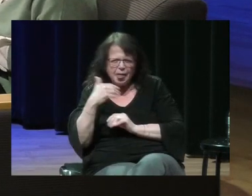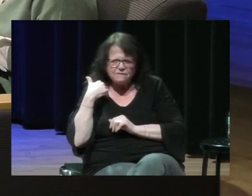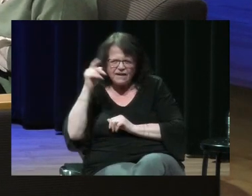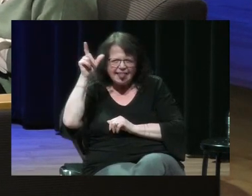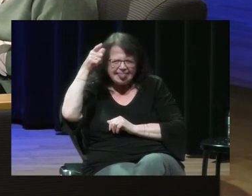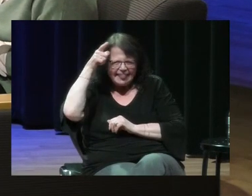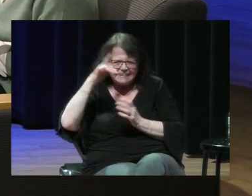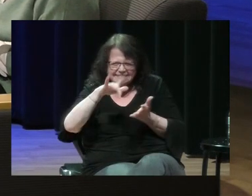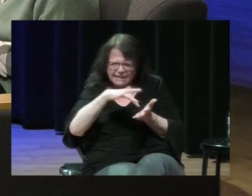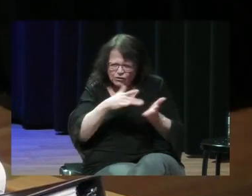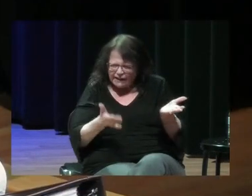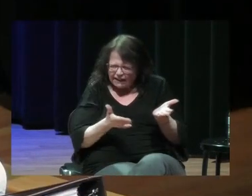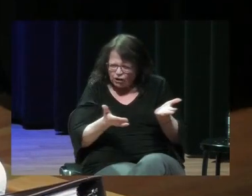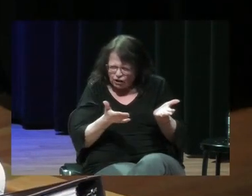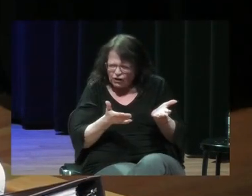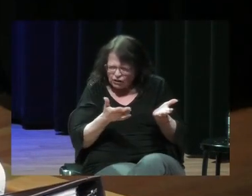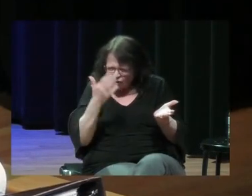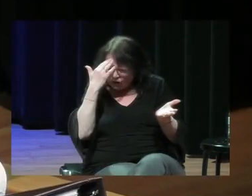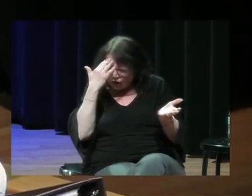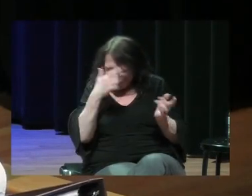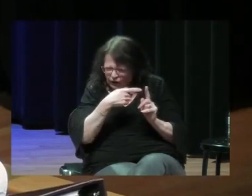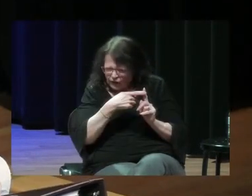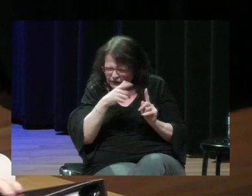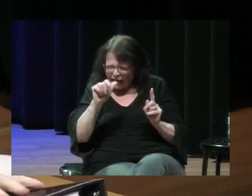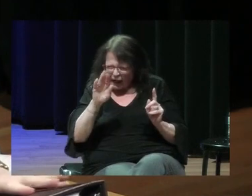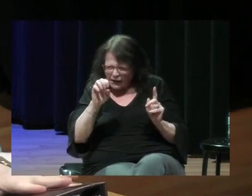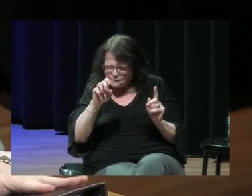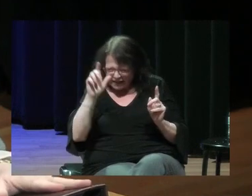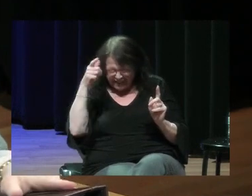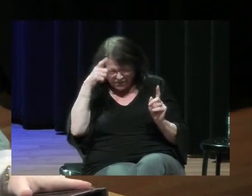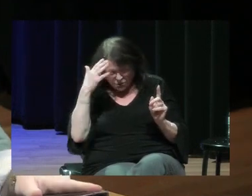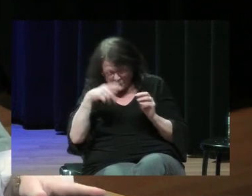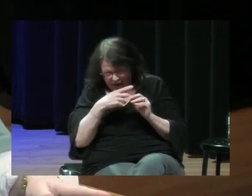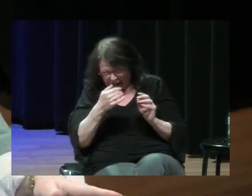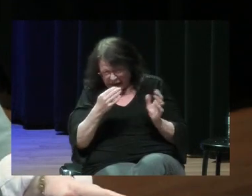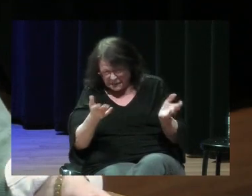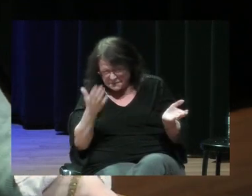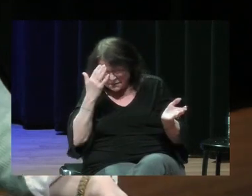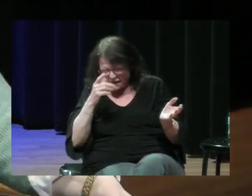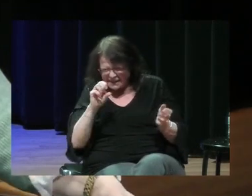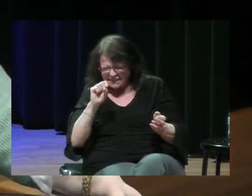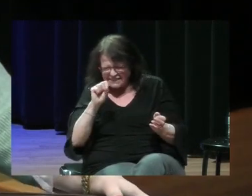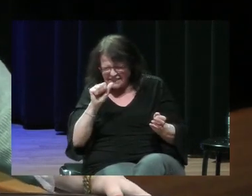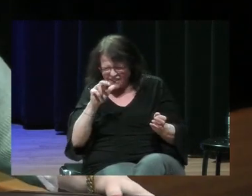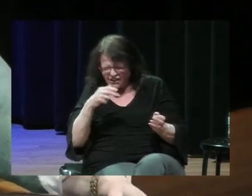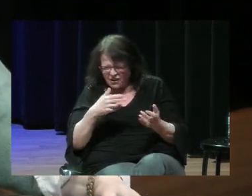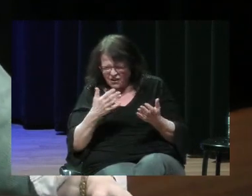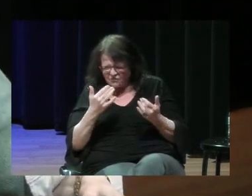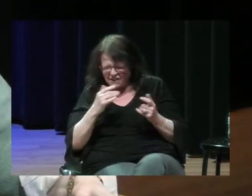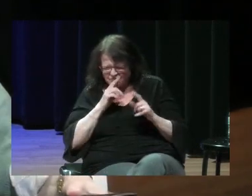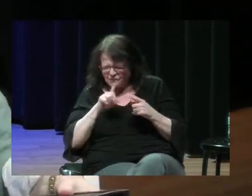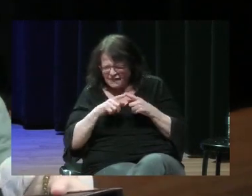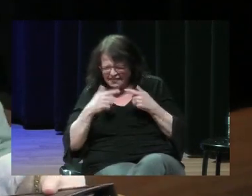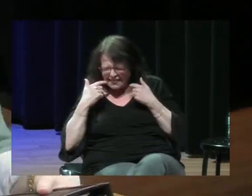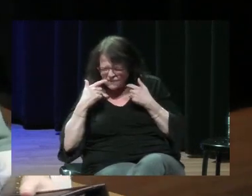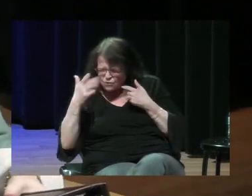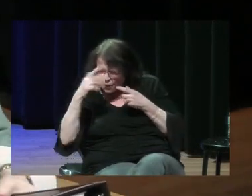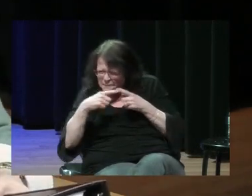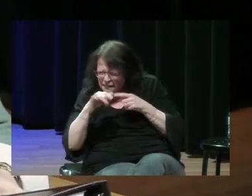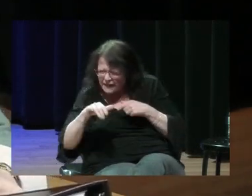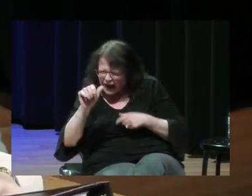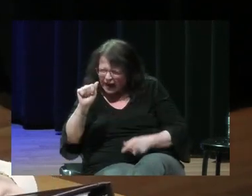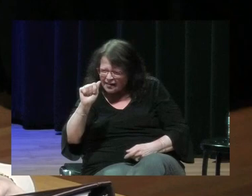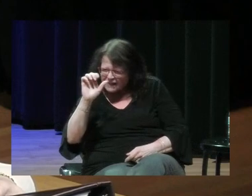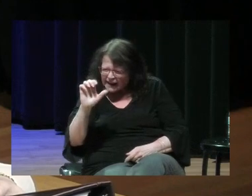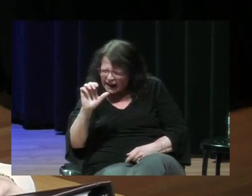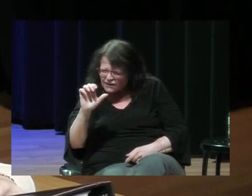Center here about Abraham Lincoln. Y'all know how I feel about him. And I know you're like, Sarah, why do you have this binder in your lap? Okay, did you guys know about the Allen